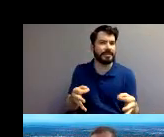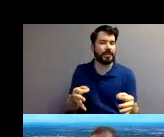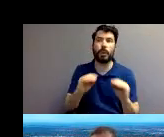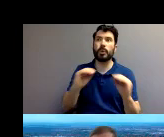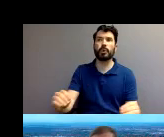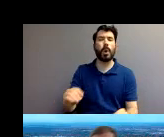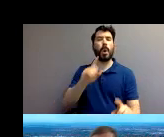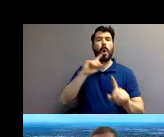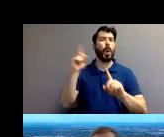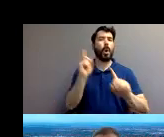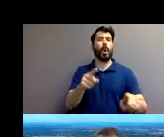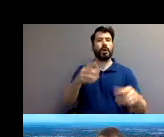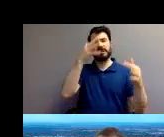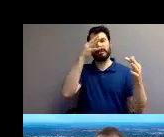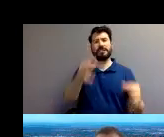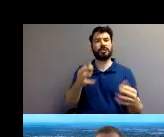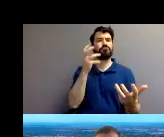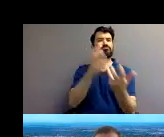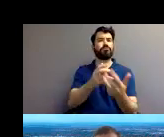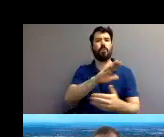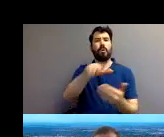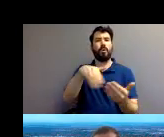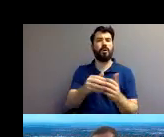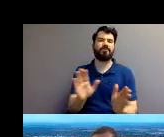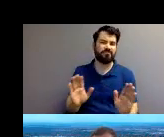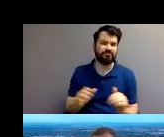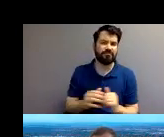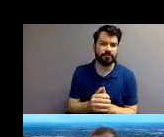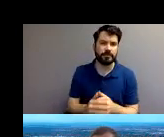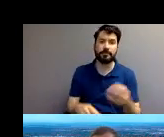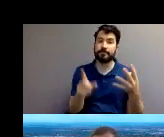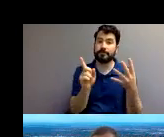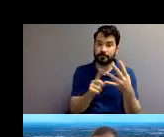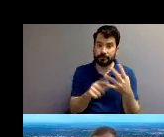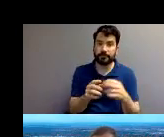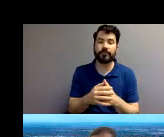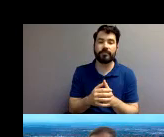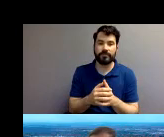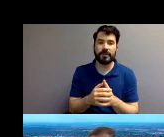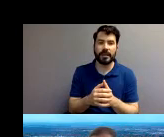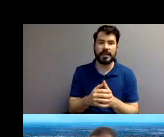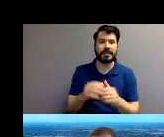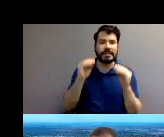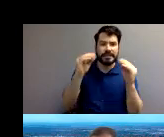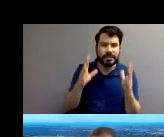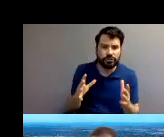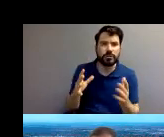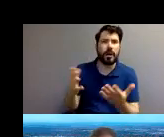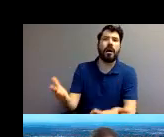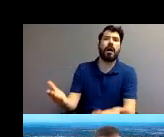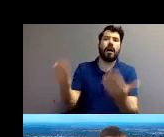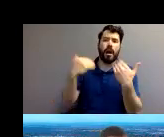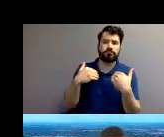all. Finally, as more faculty and staff return to campus, we will continue to work on ways to